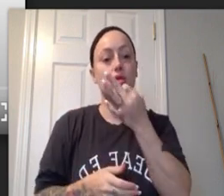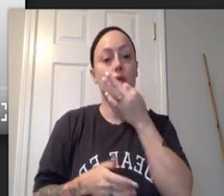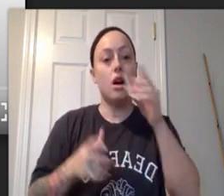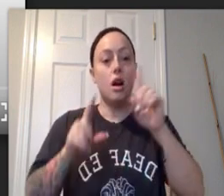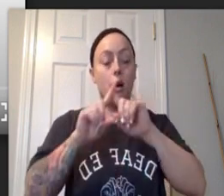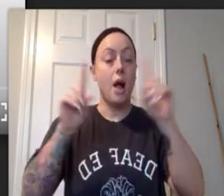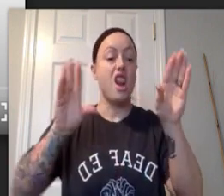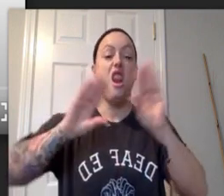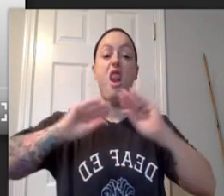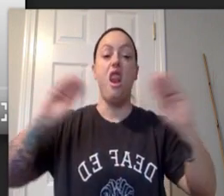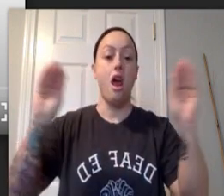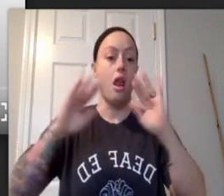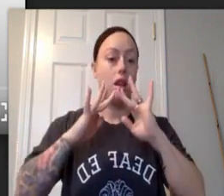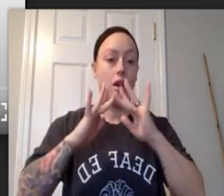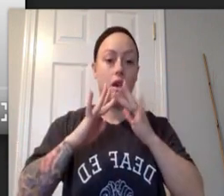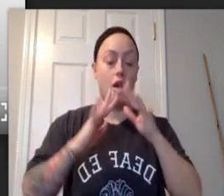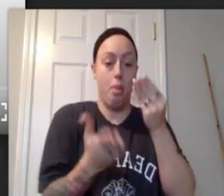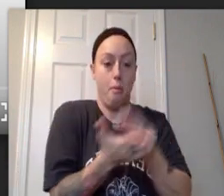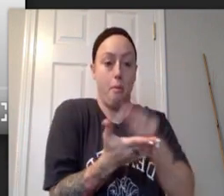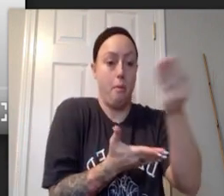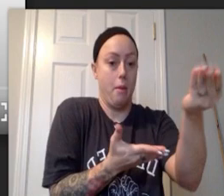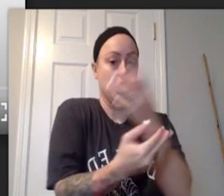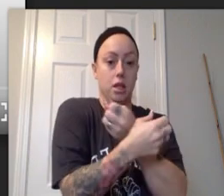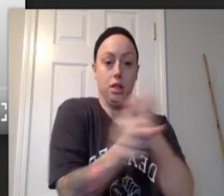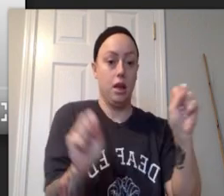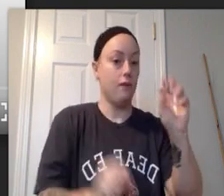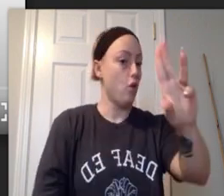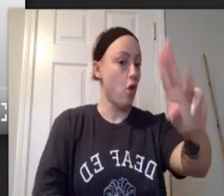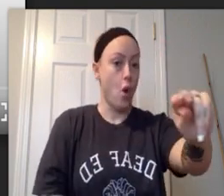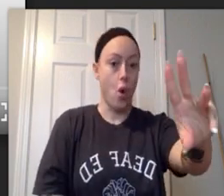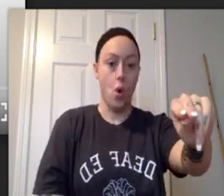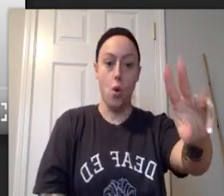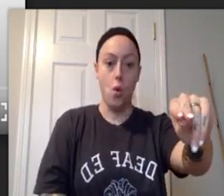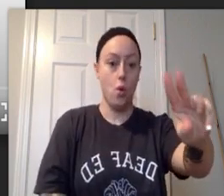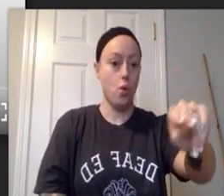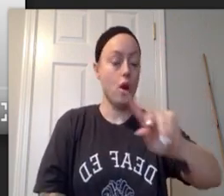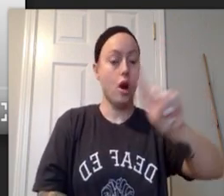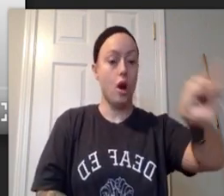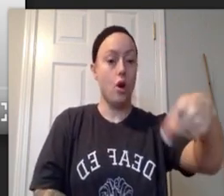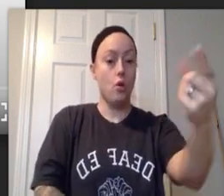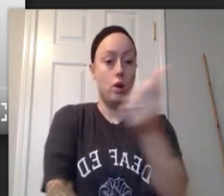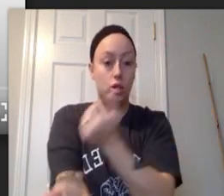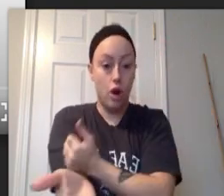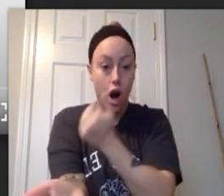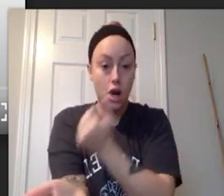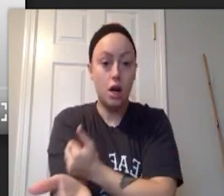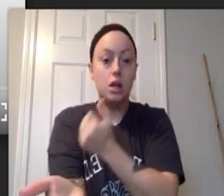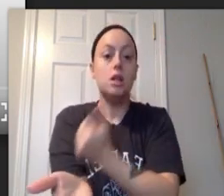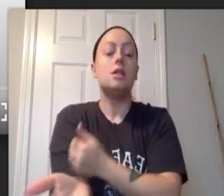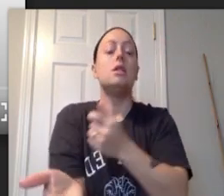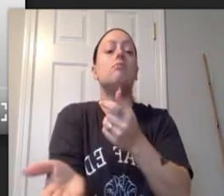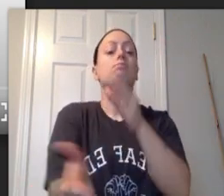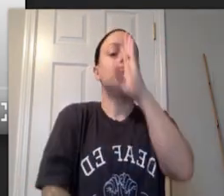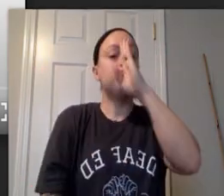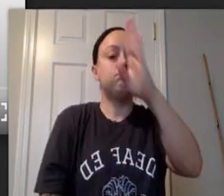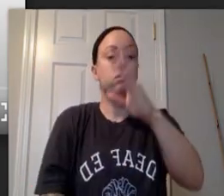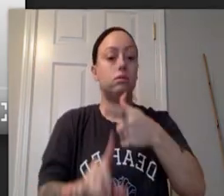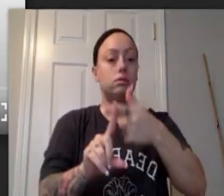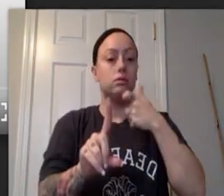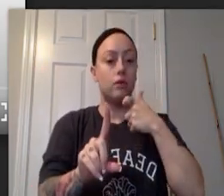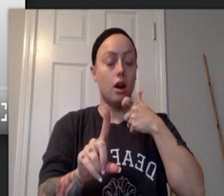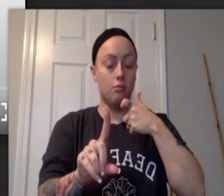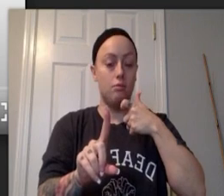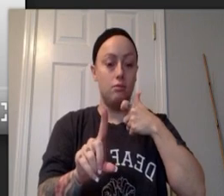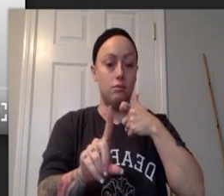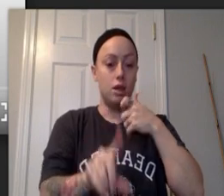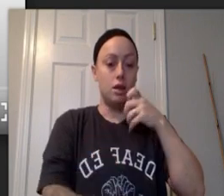online is safe. Only drugs at this point that you get directly from your pharmacist in a bottle with